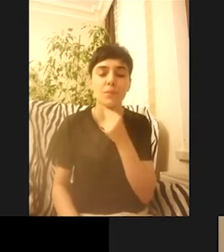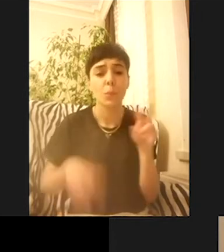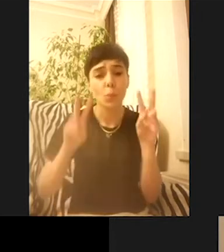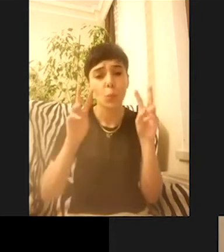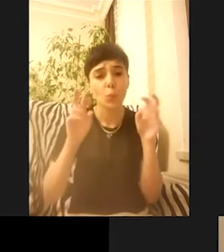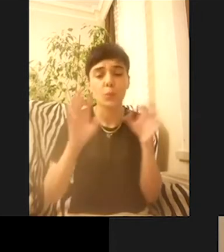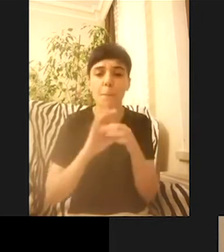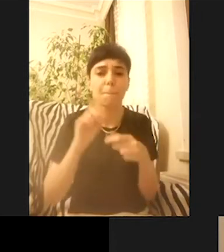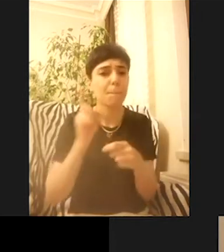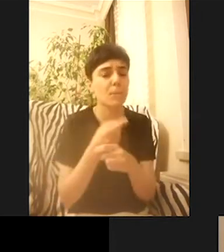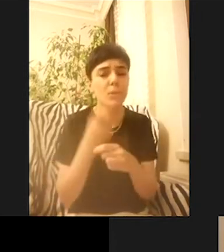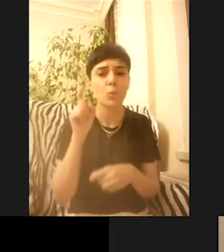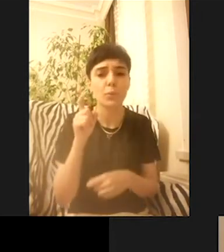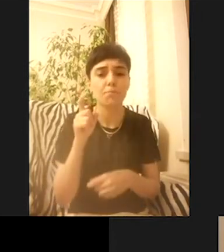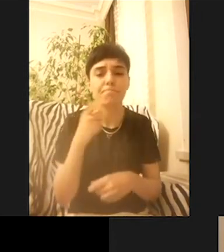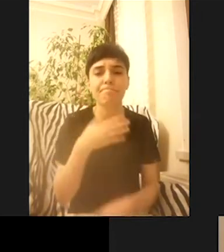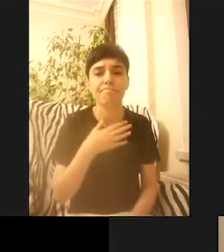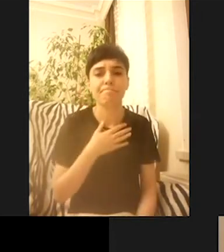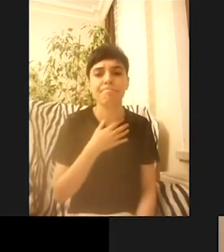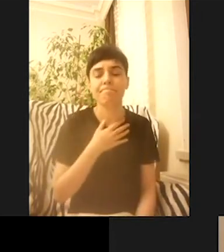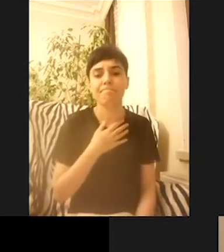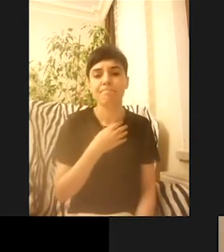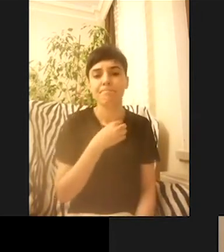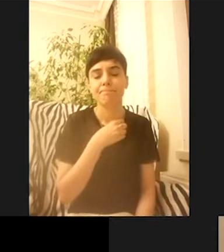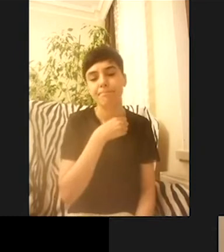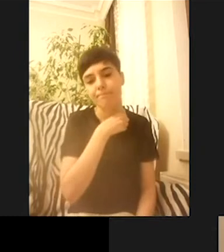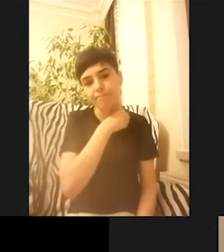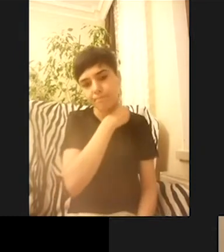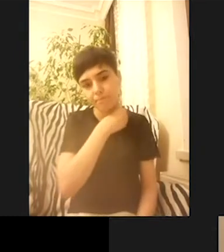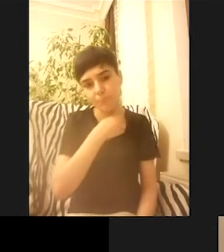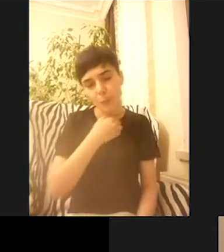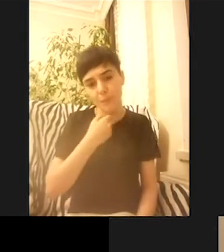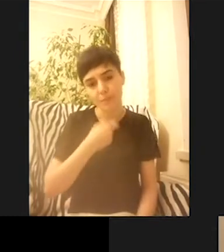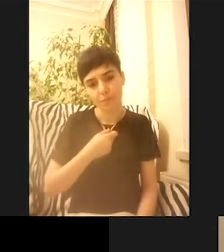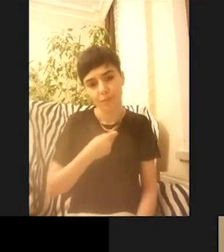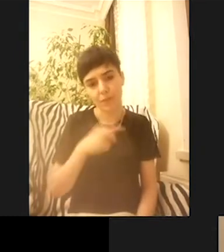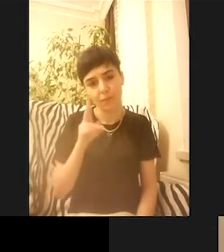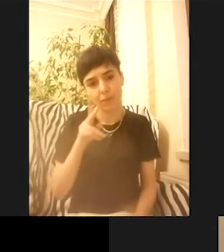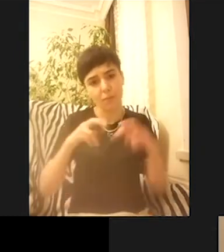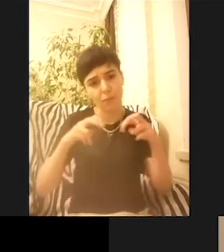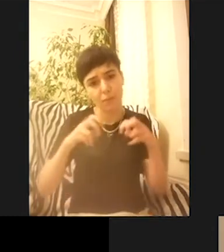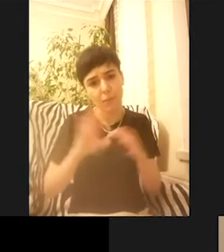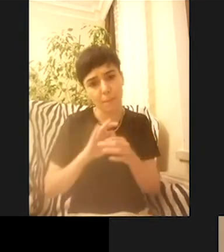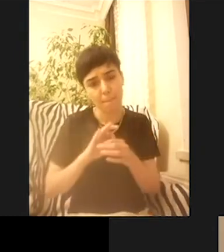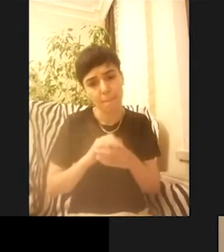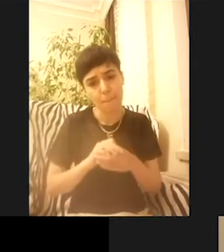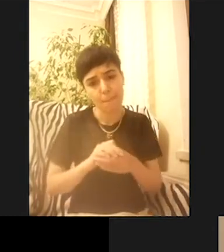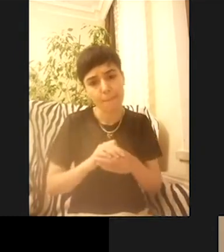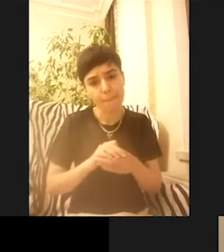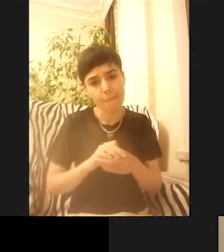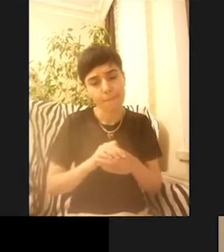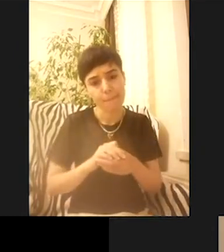indeed, about your research. I don't know if you want to start speaking about your research in terms of the houses